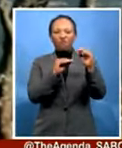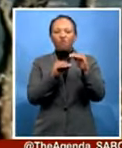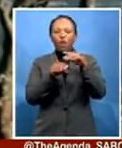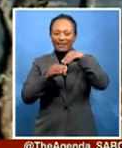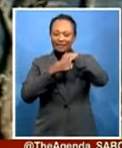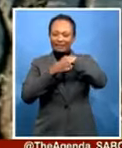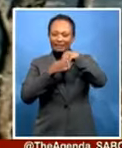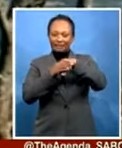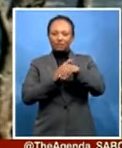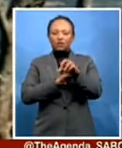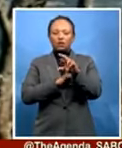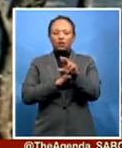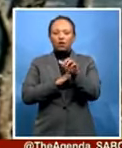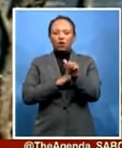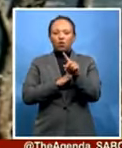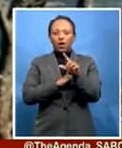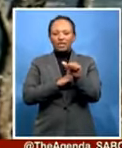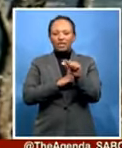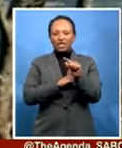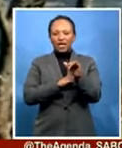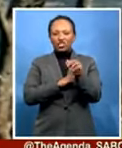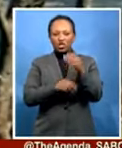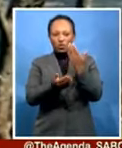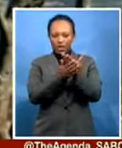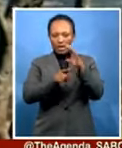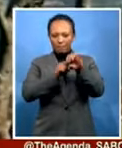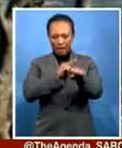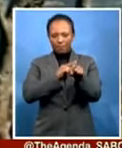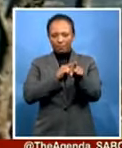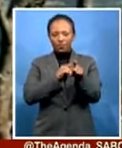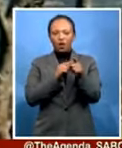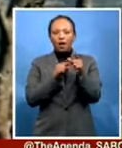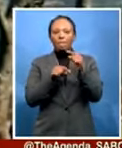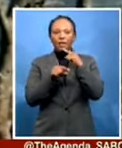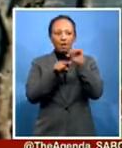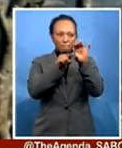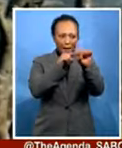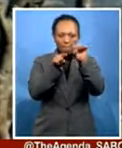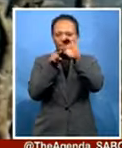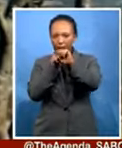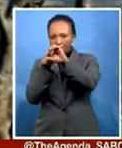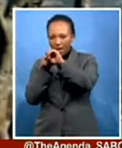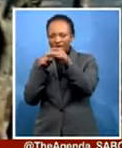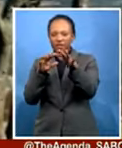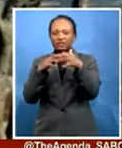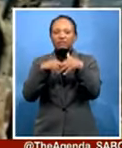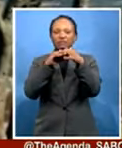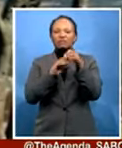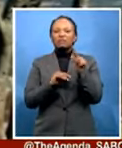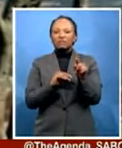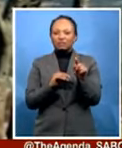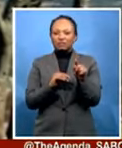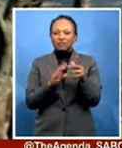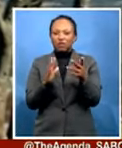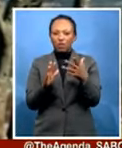like 10,000 radiation detectors that have been installed with the specific task of looking for